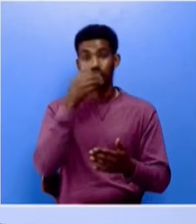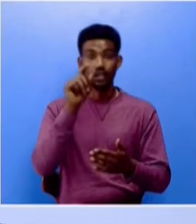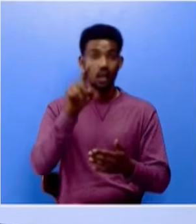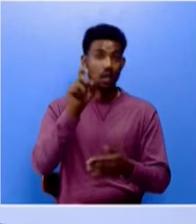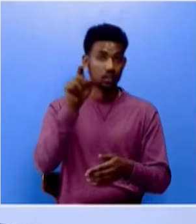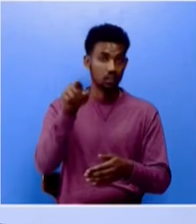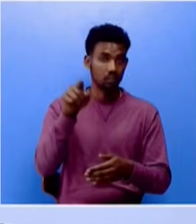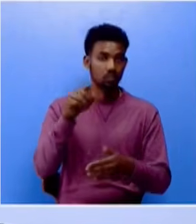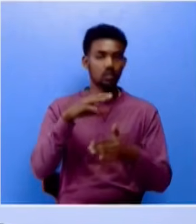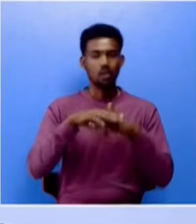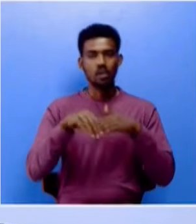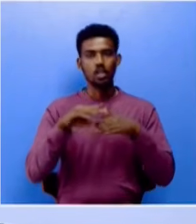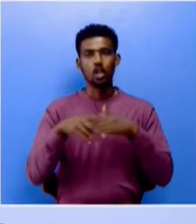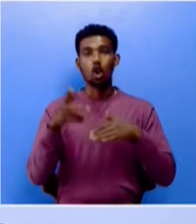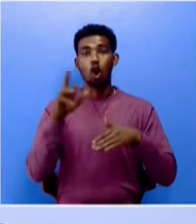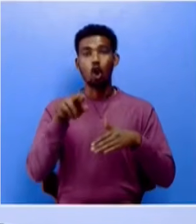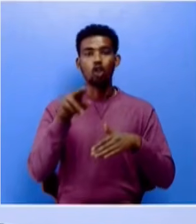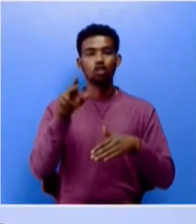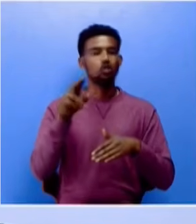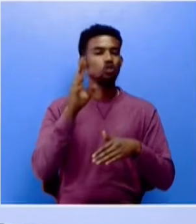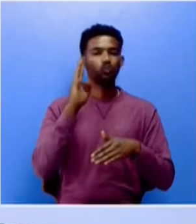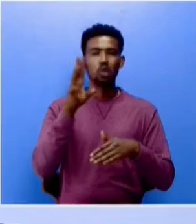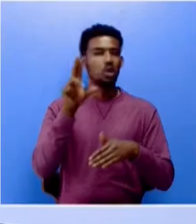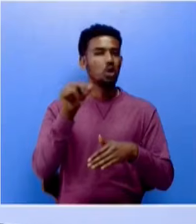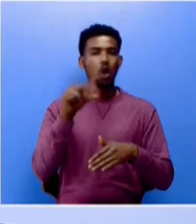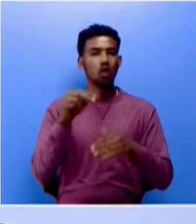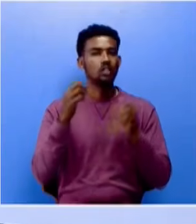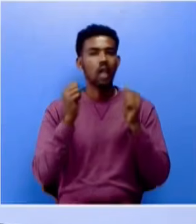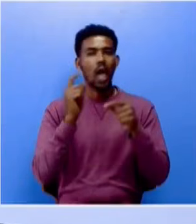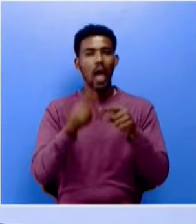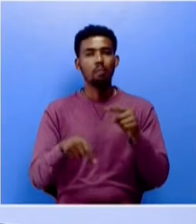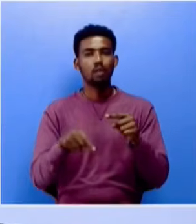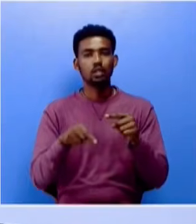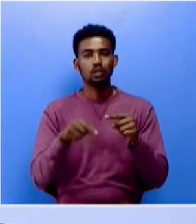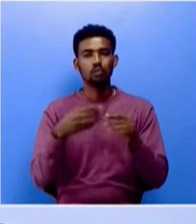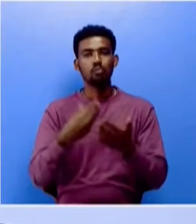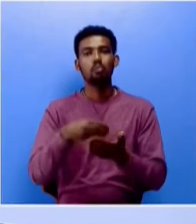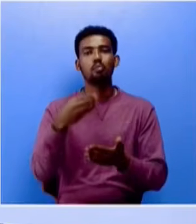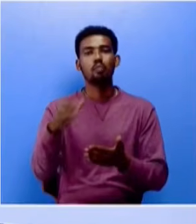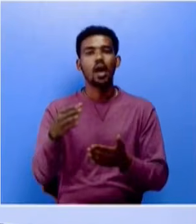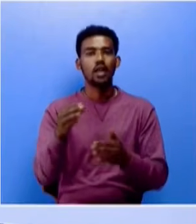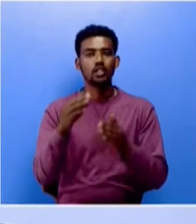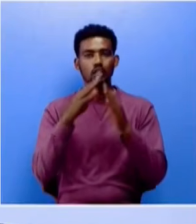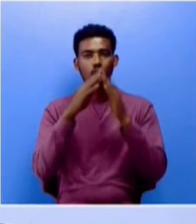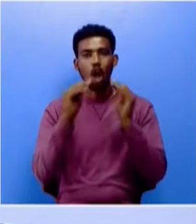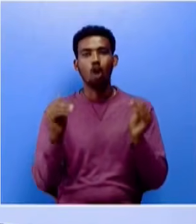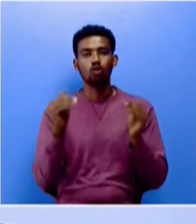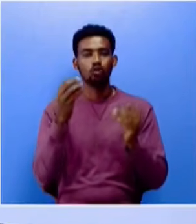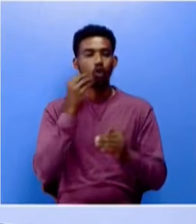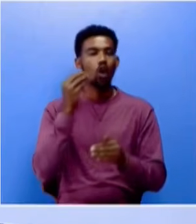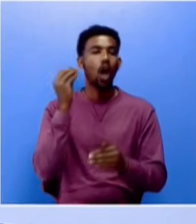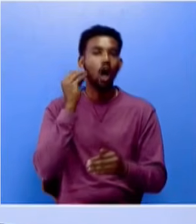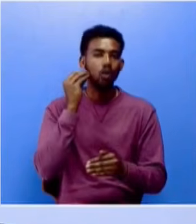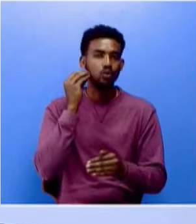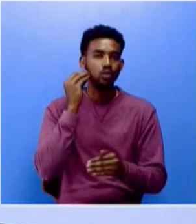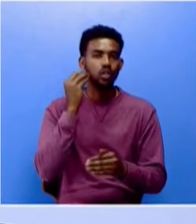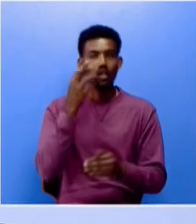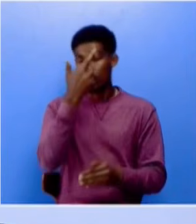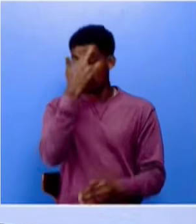money. Or you will not be able to buy the money, buy the house.